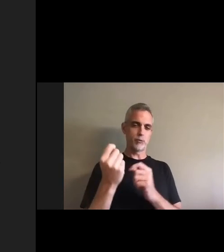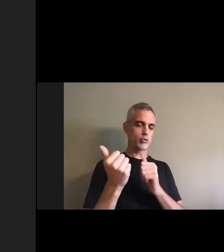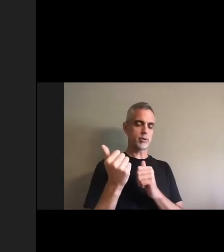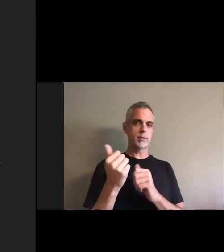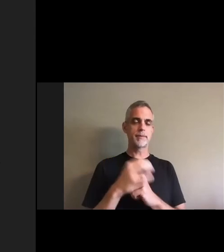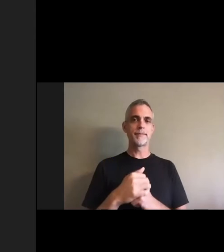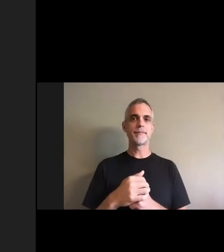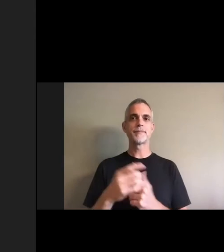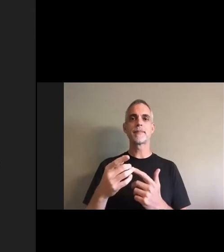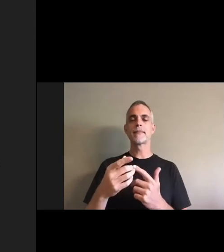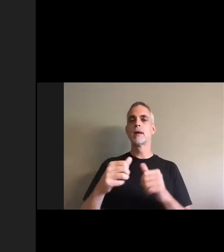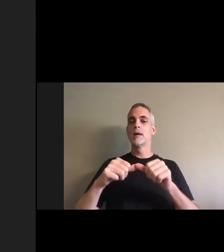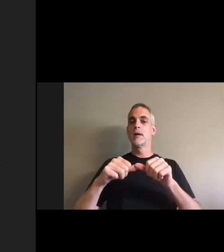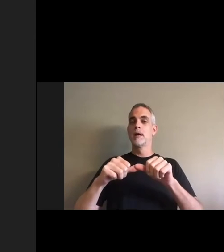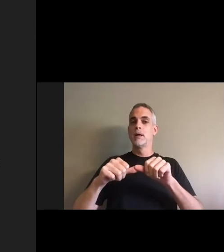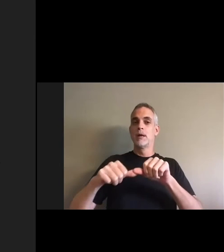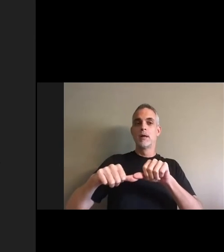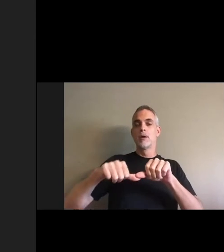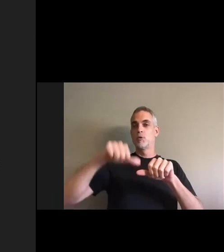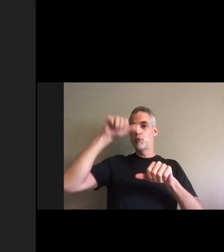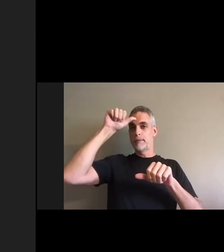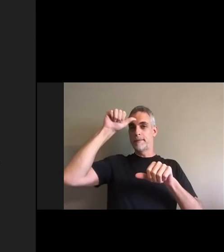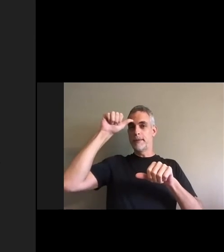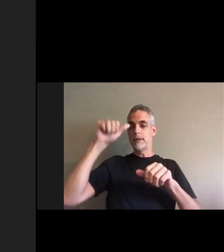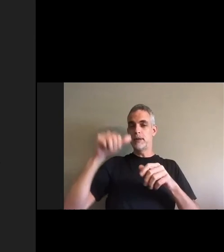So I really want to expand on that for just a second.